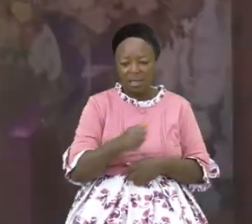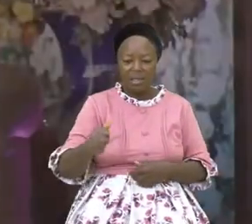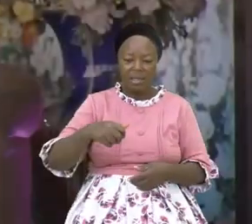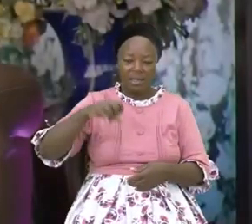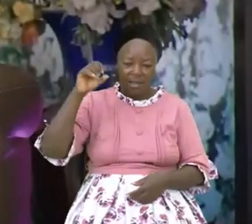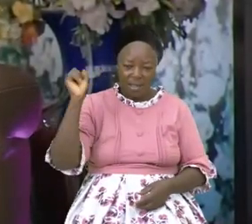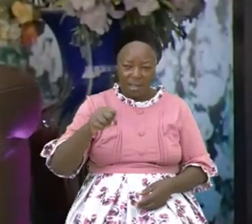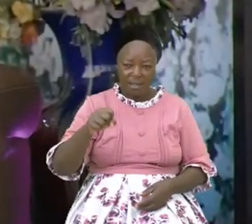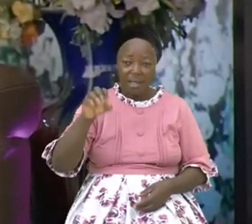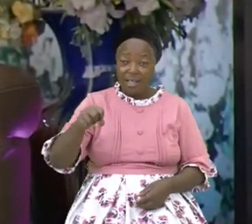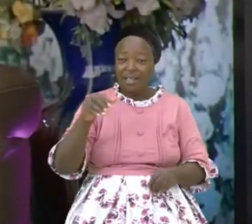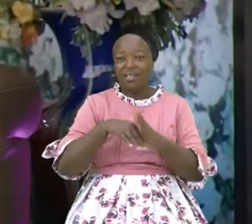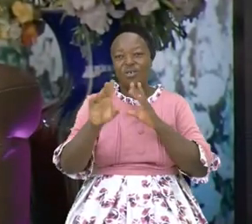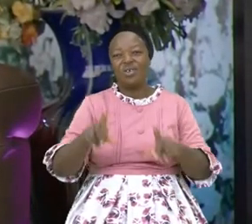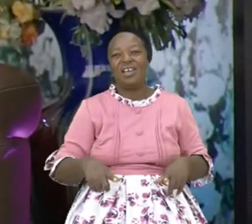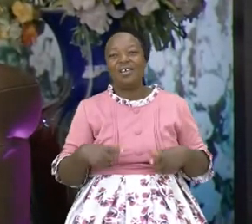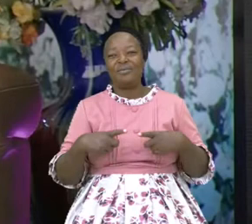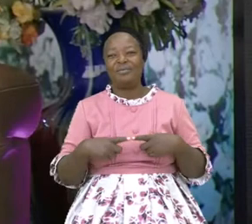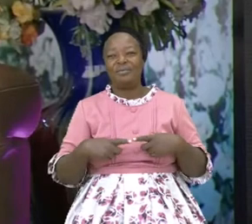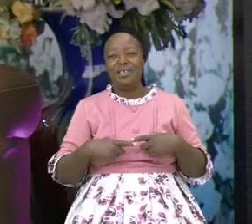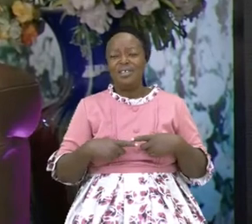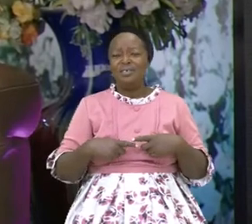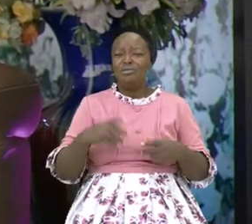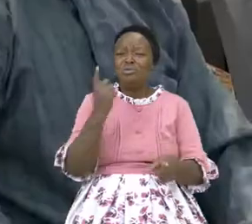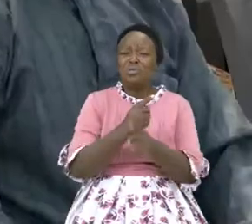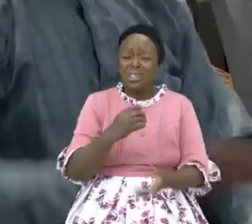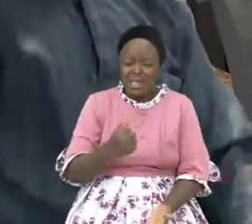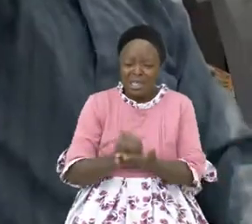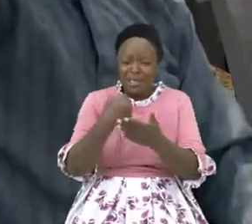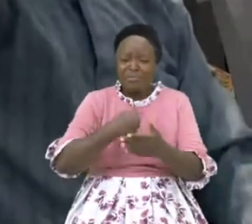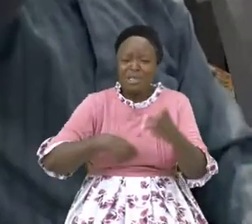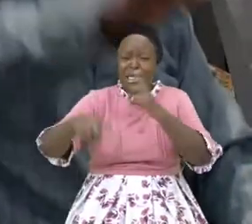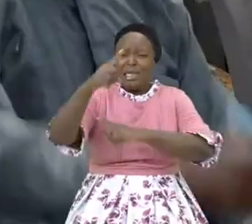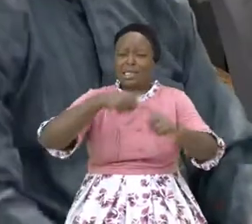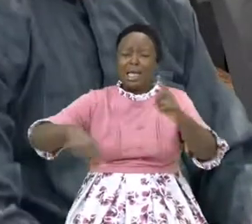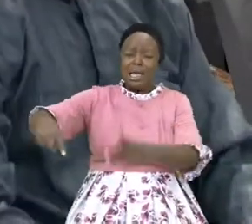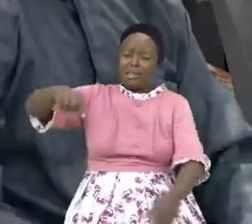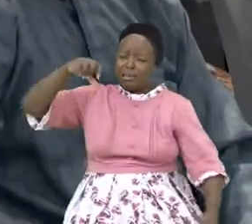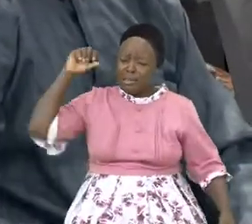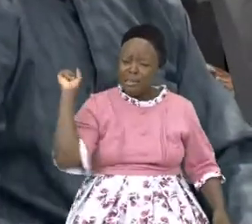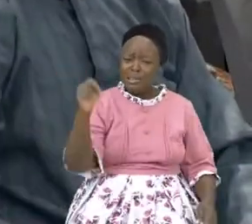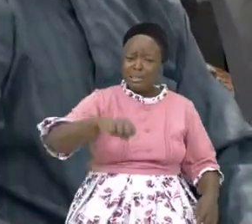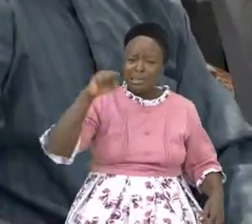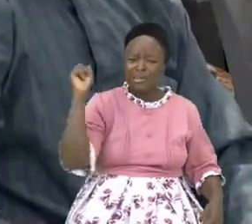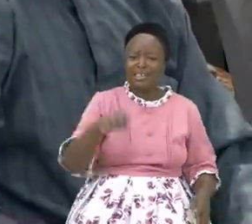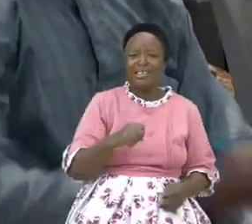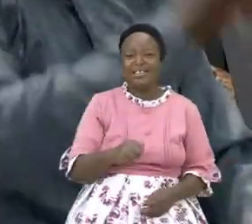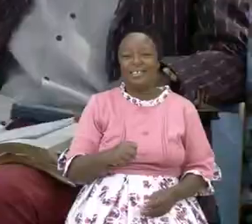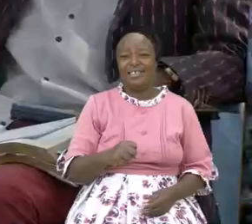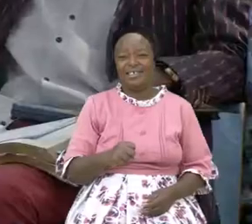yes in your life. Somebody help me shout, yes. Amen.